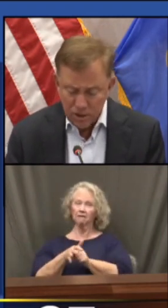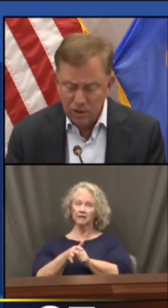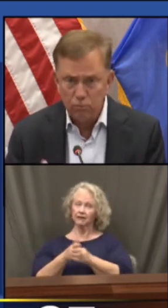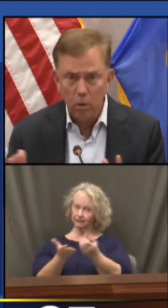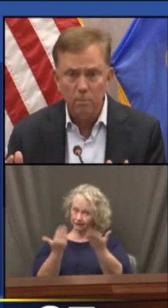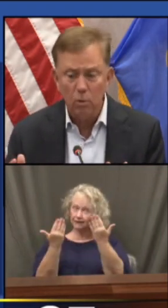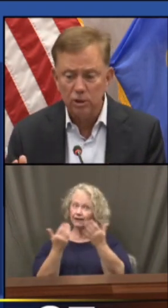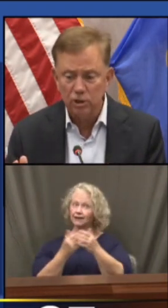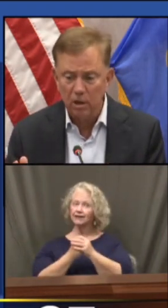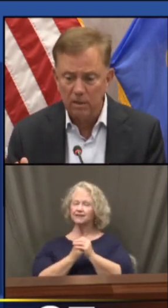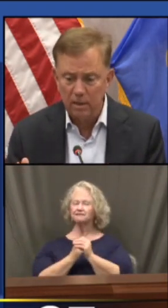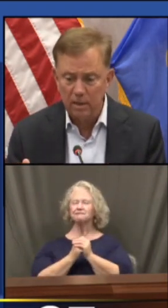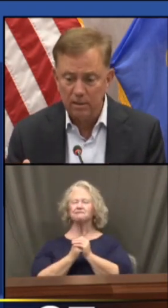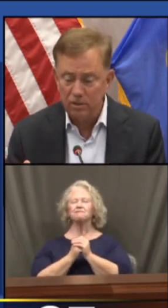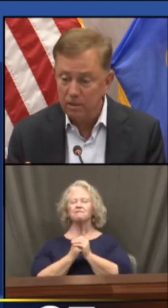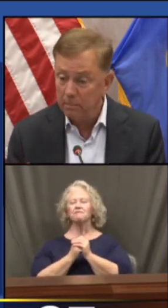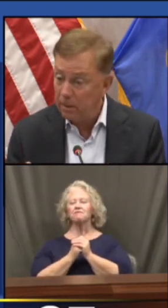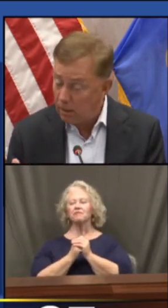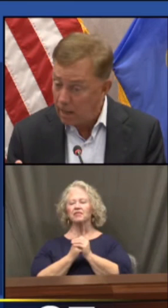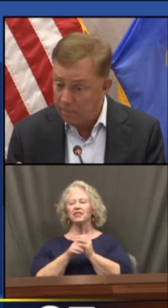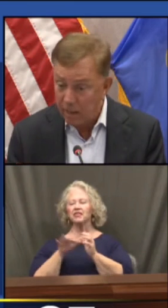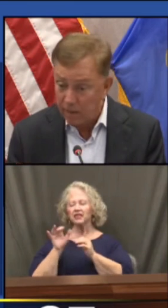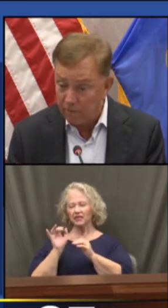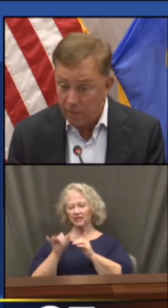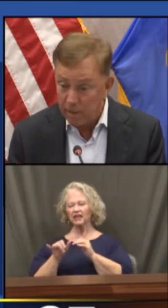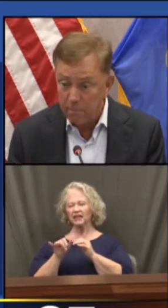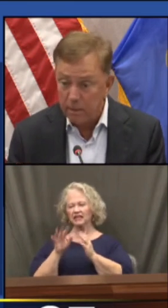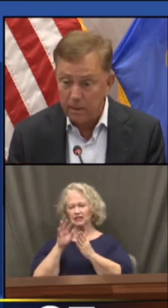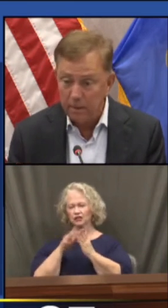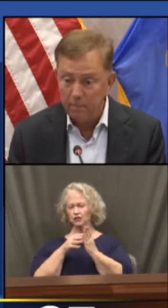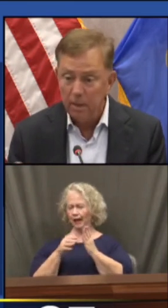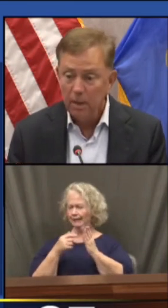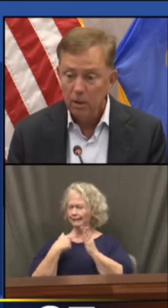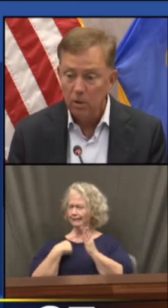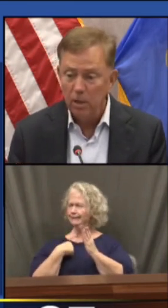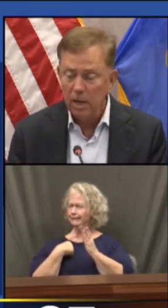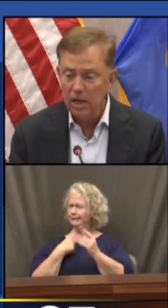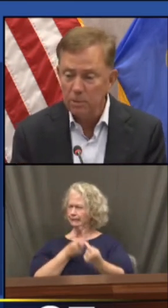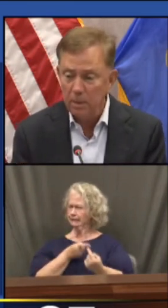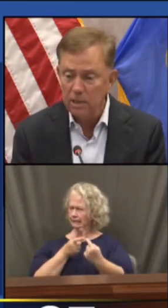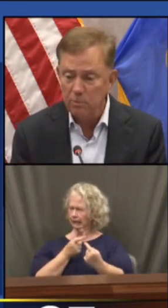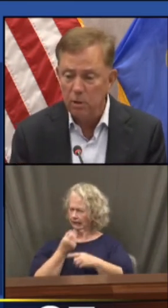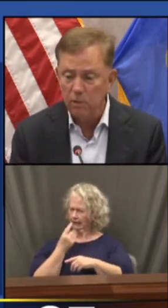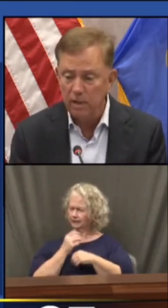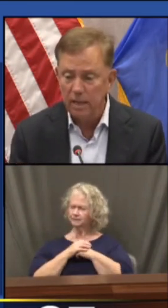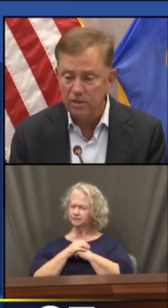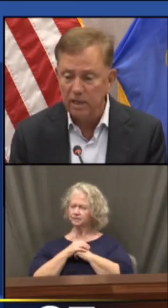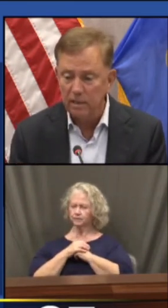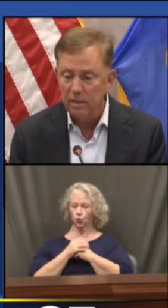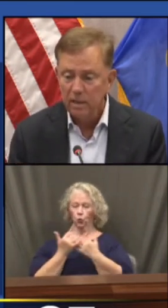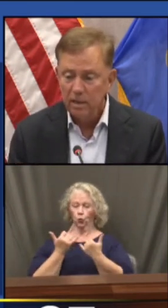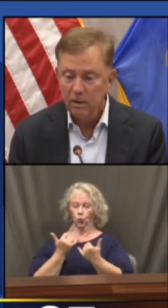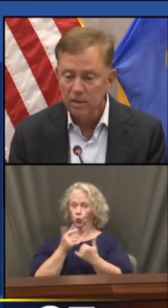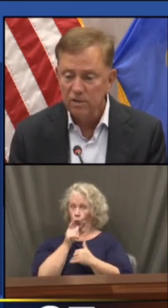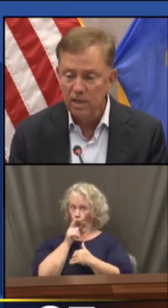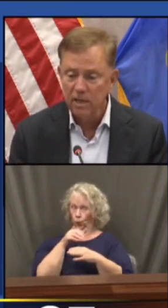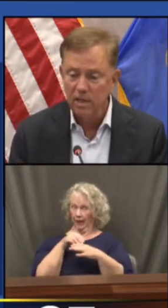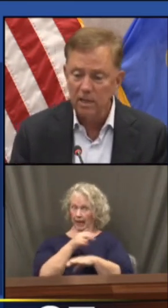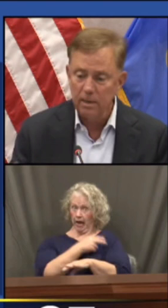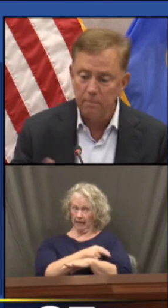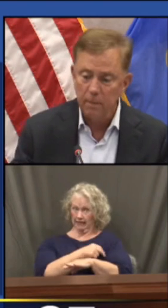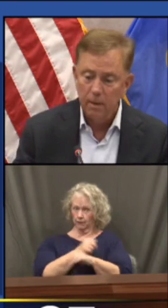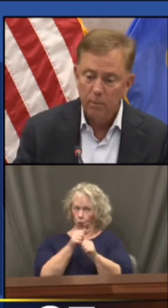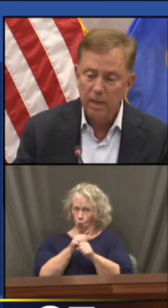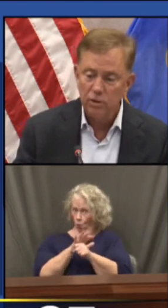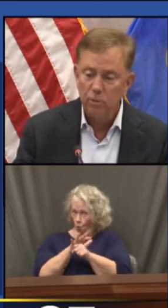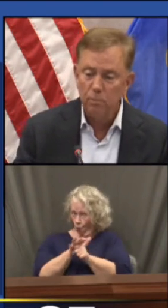This is just one more chart that is a little complicated for me, but currently hospitalized with COVID-19. You can see